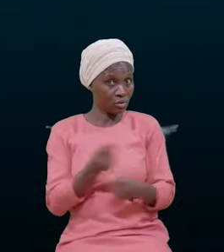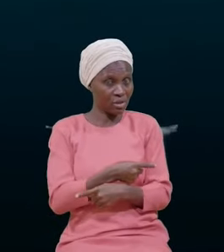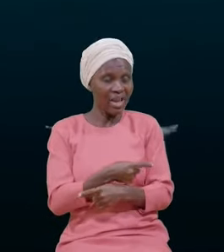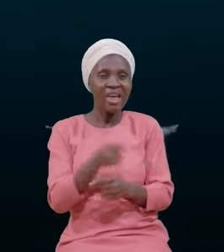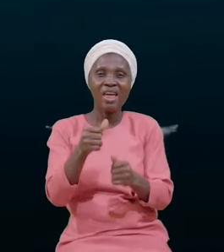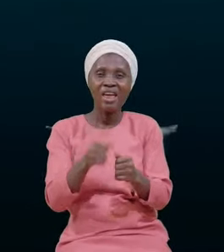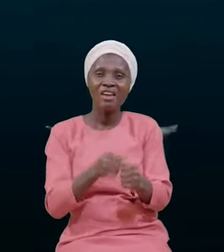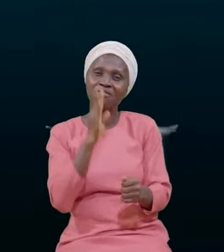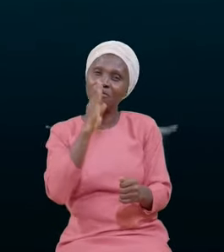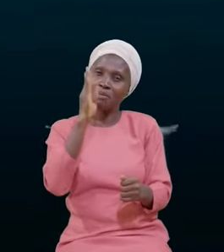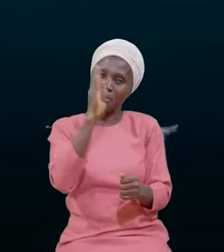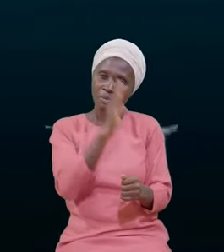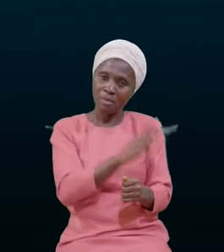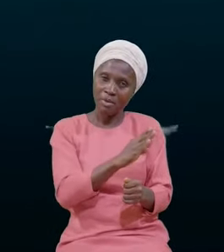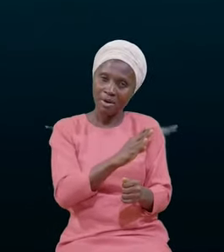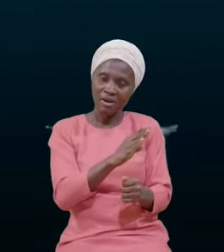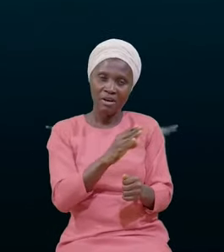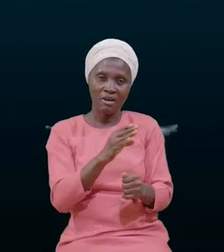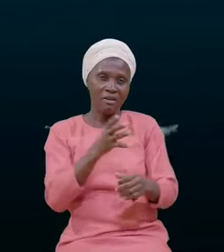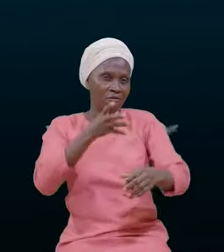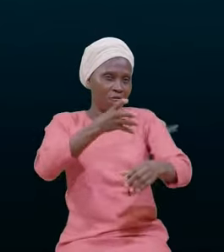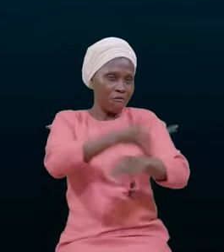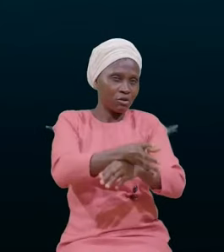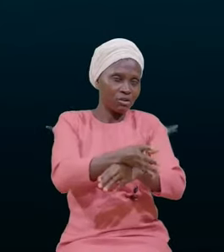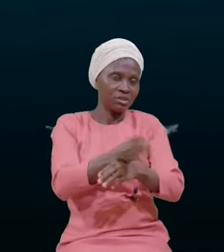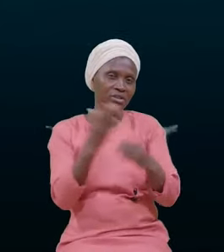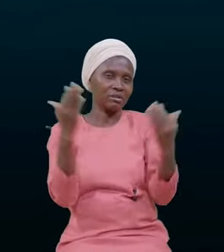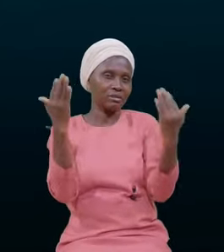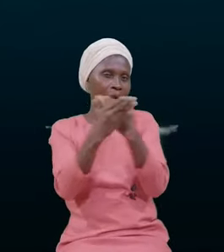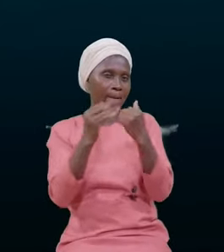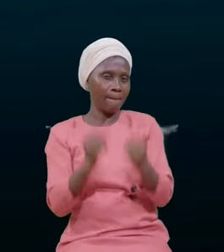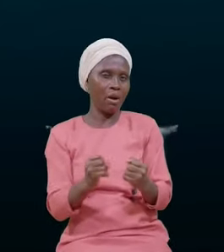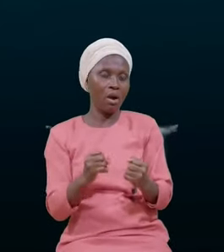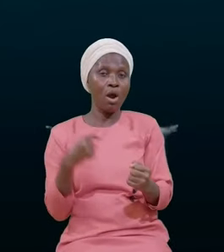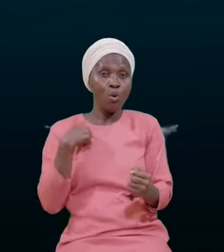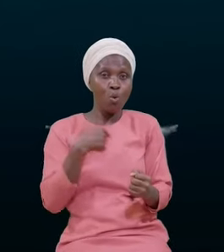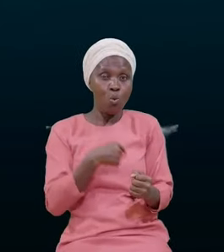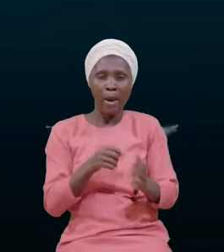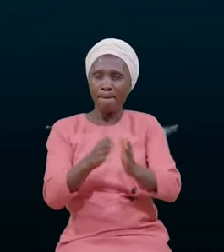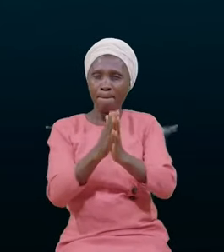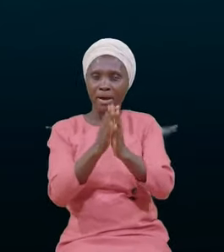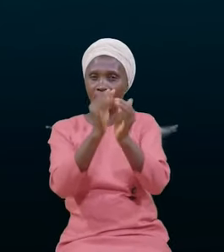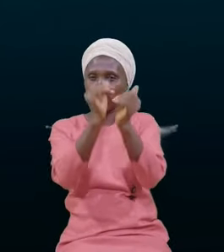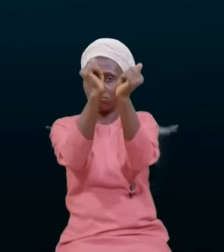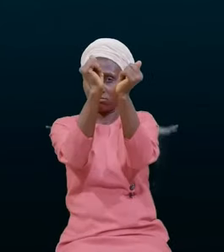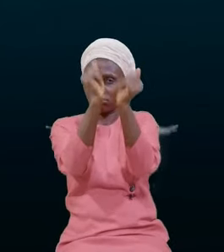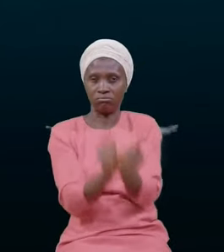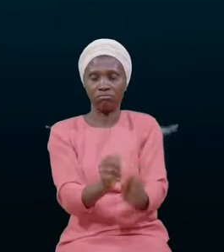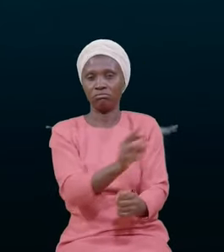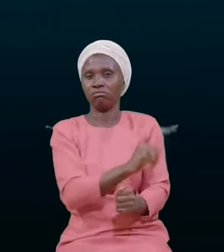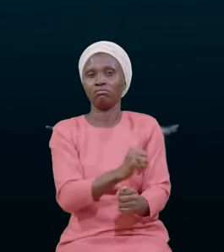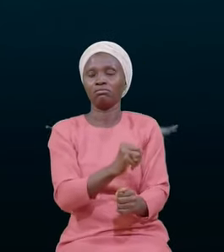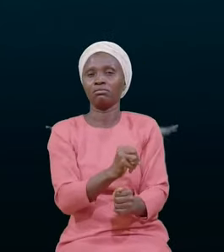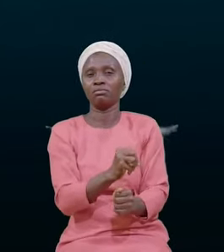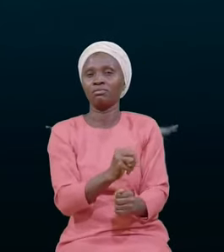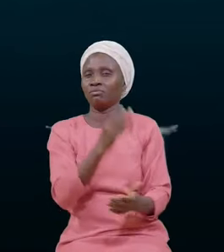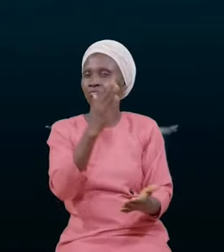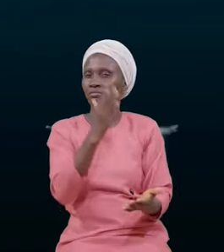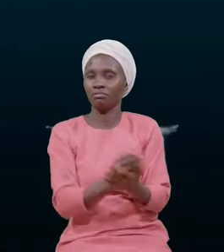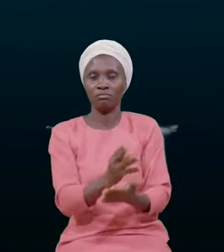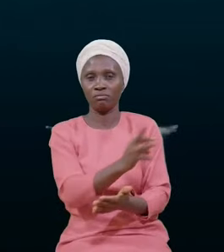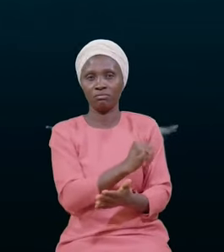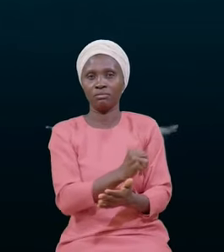around want to bind them let's pray that this environment the calm we are